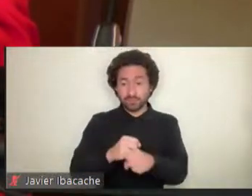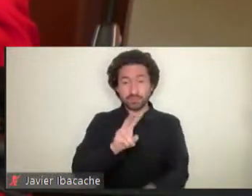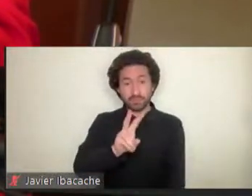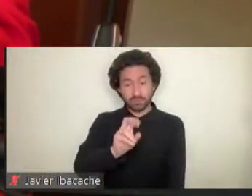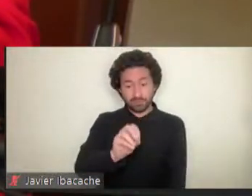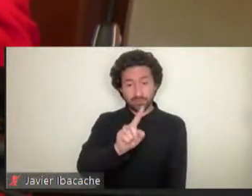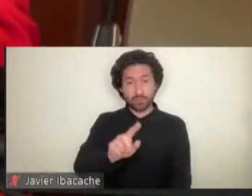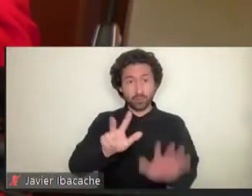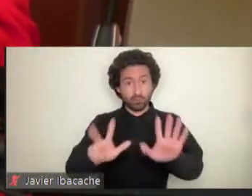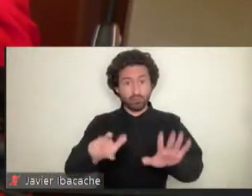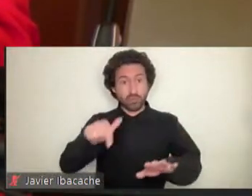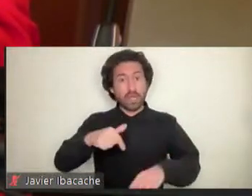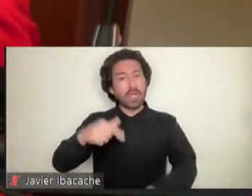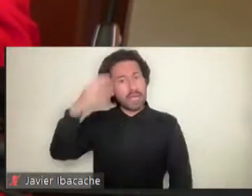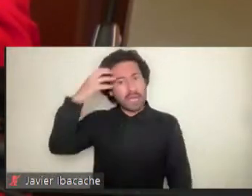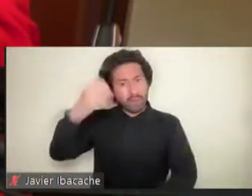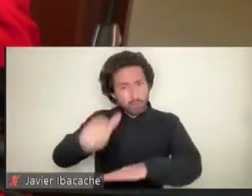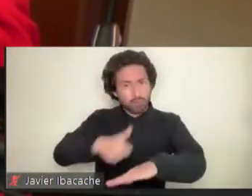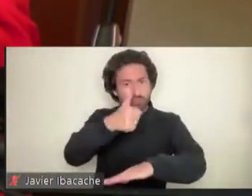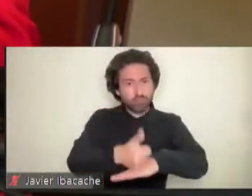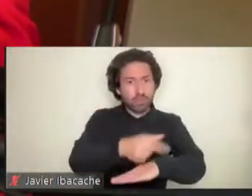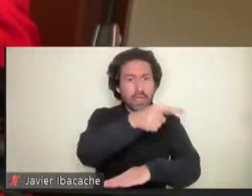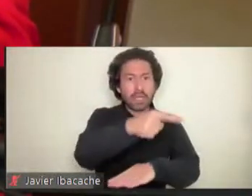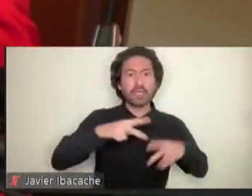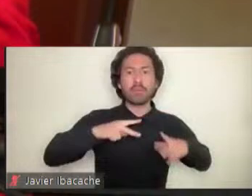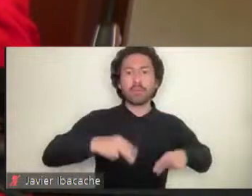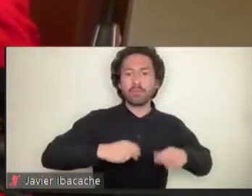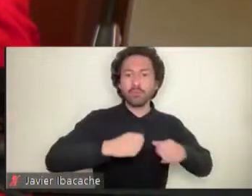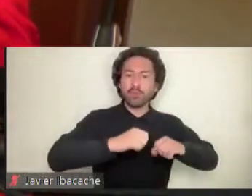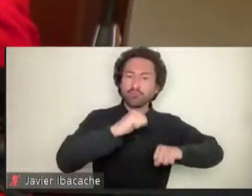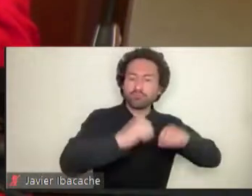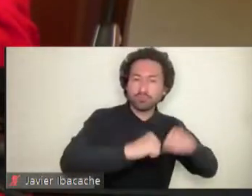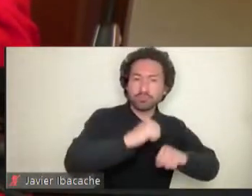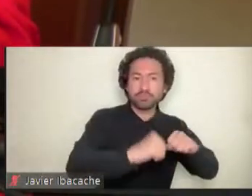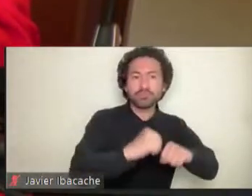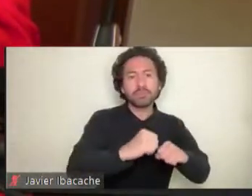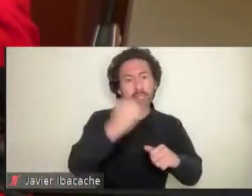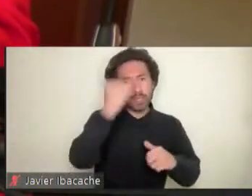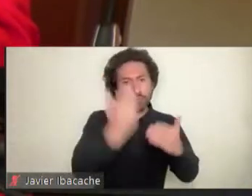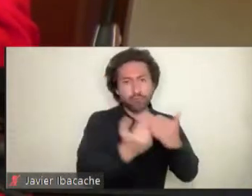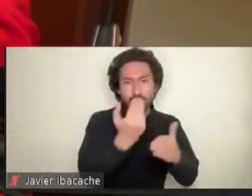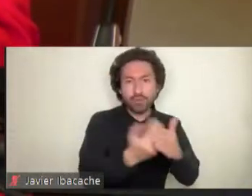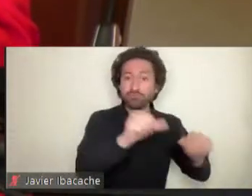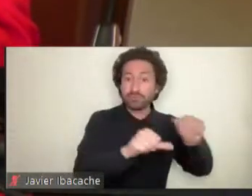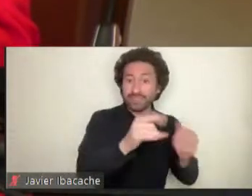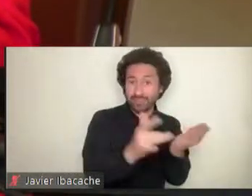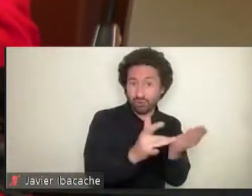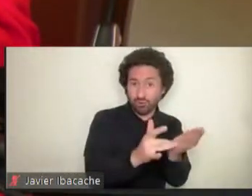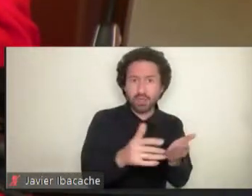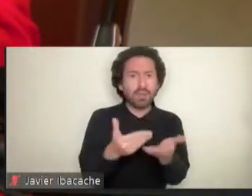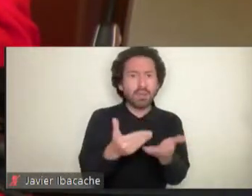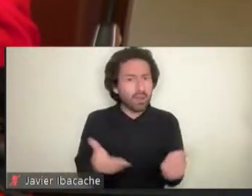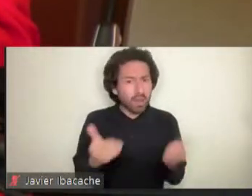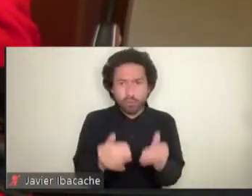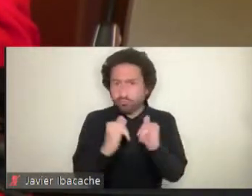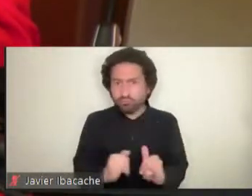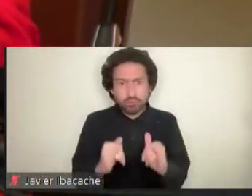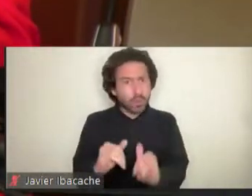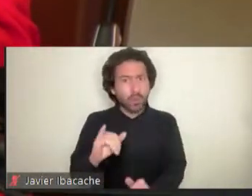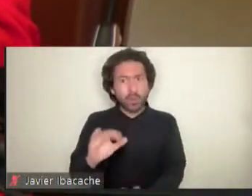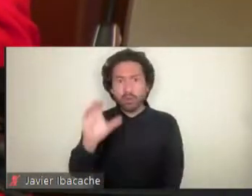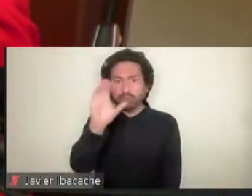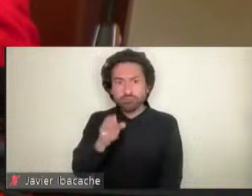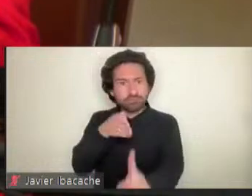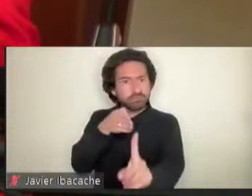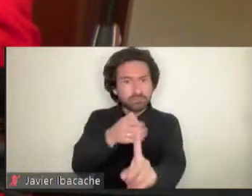established the Ministry of Industry, Innovation, Science and Technology. Today, we are still seeking to recruit the right mix